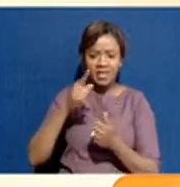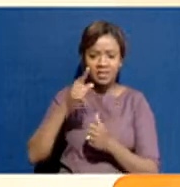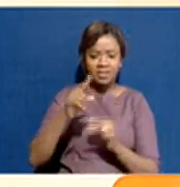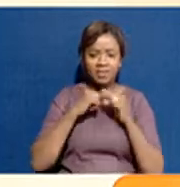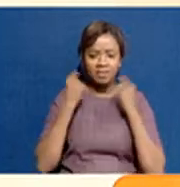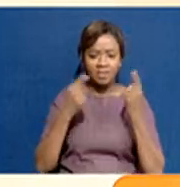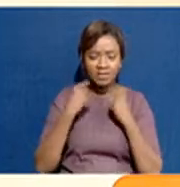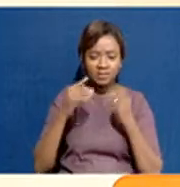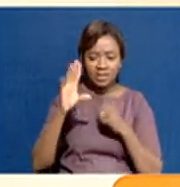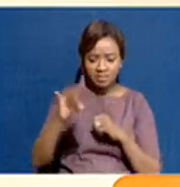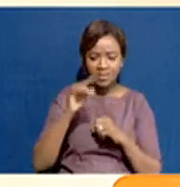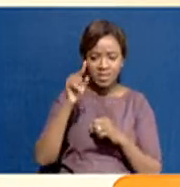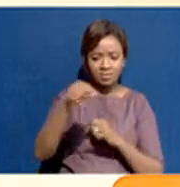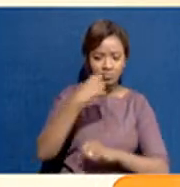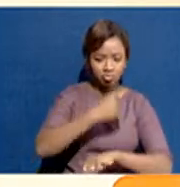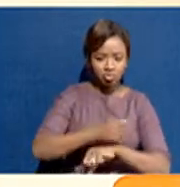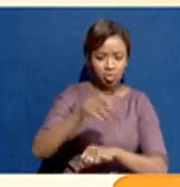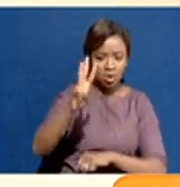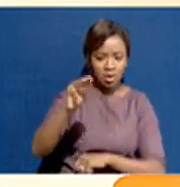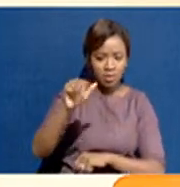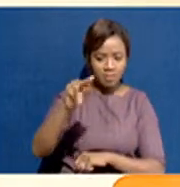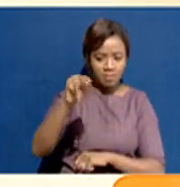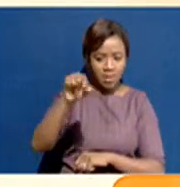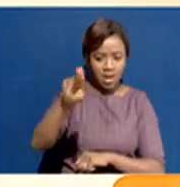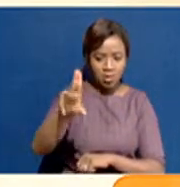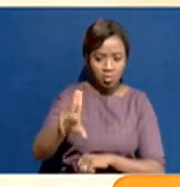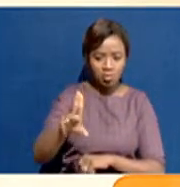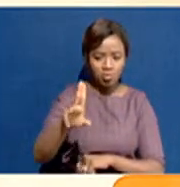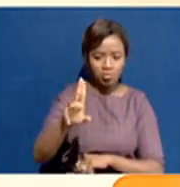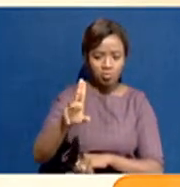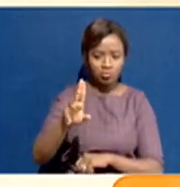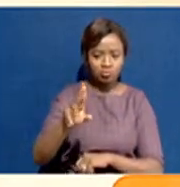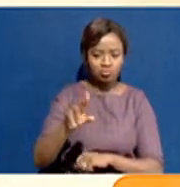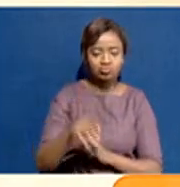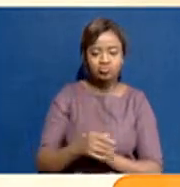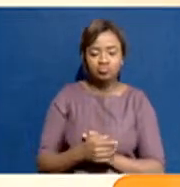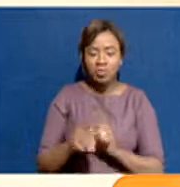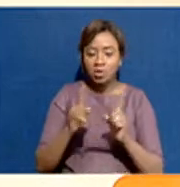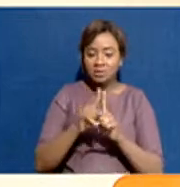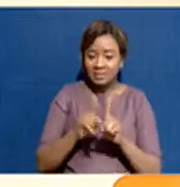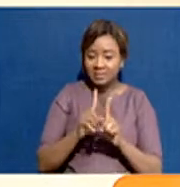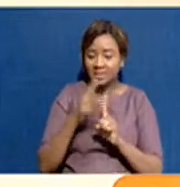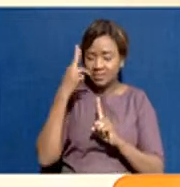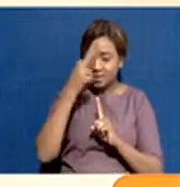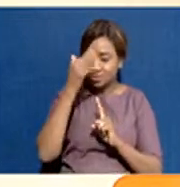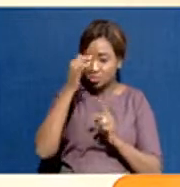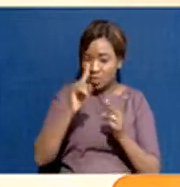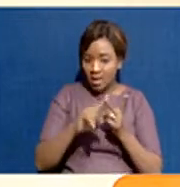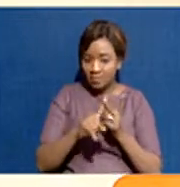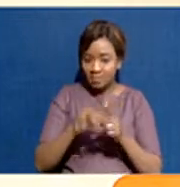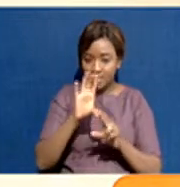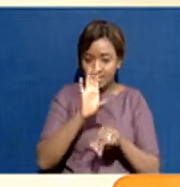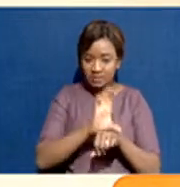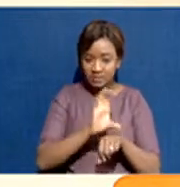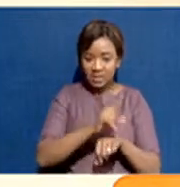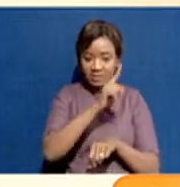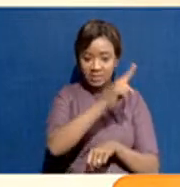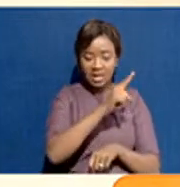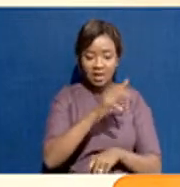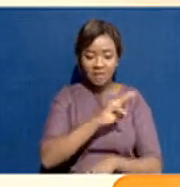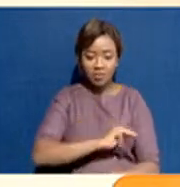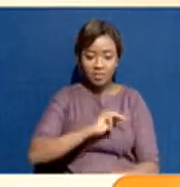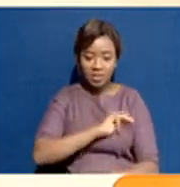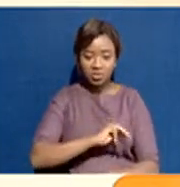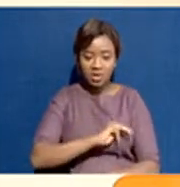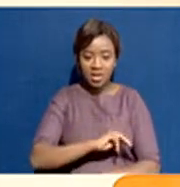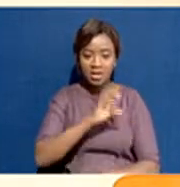Mangu over, say, Morogashe. It is the same reason that the Church of Scotland missionaries